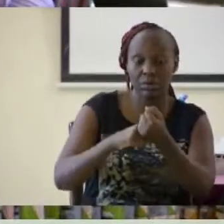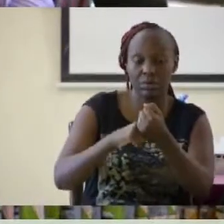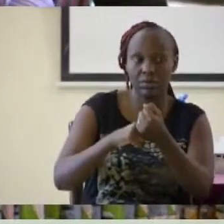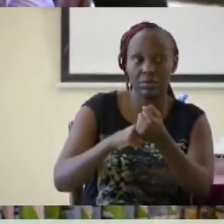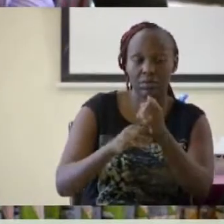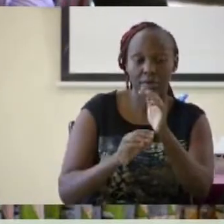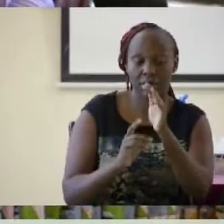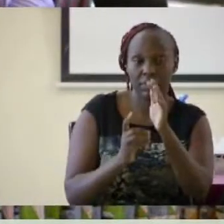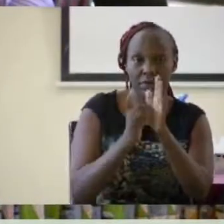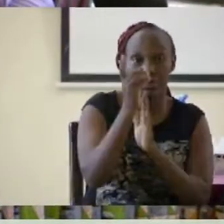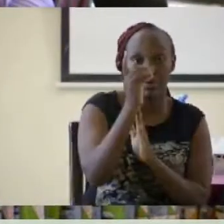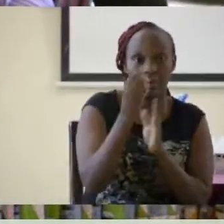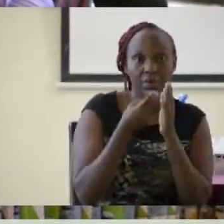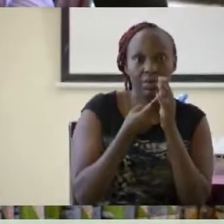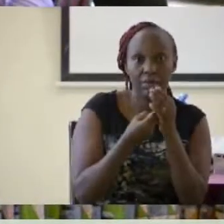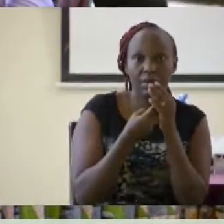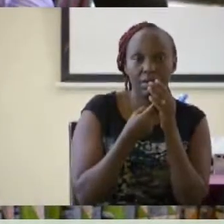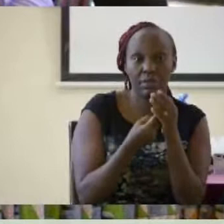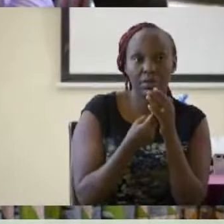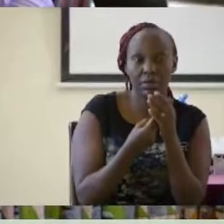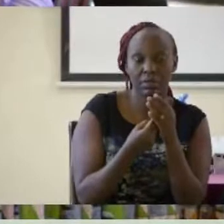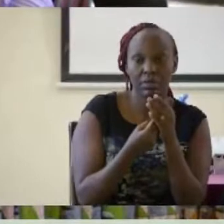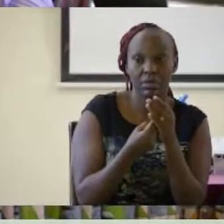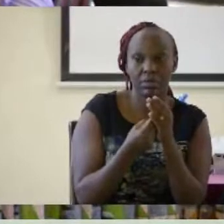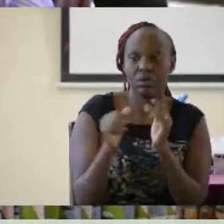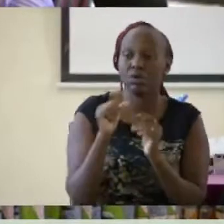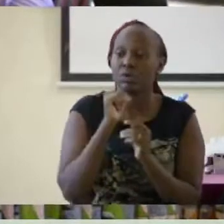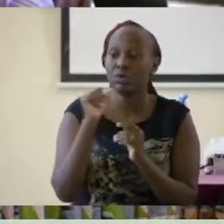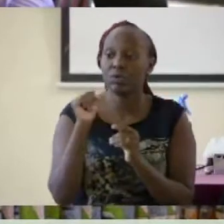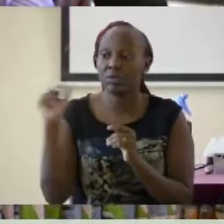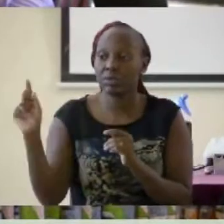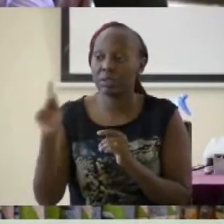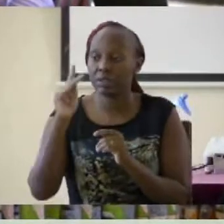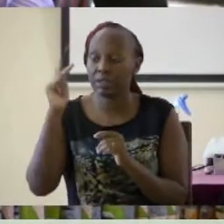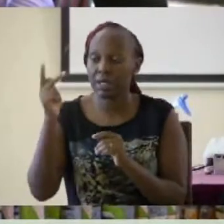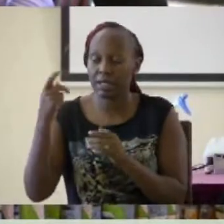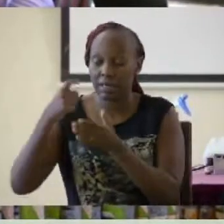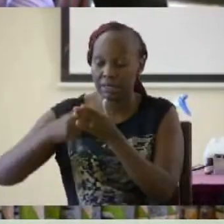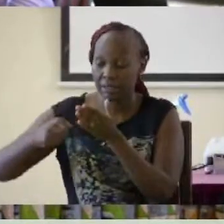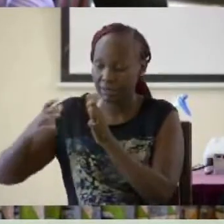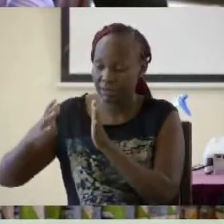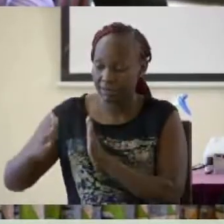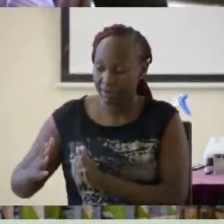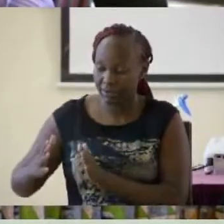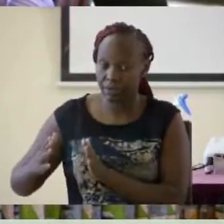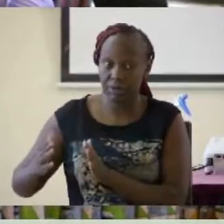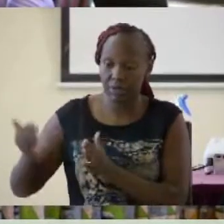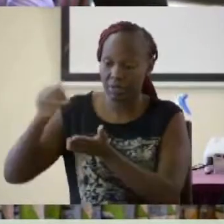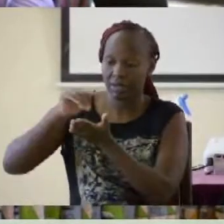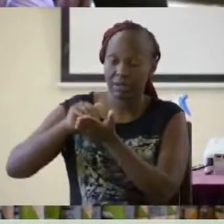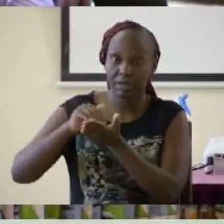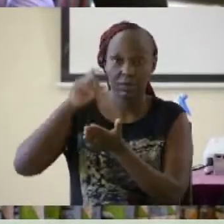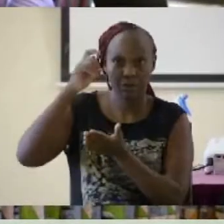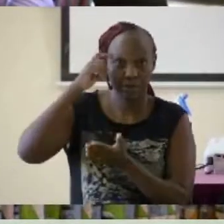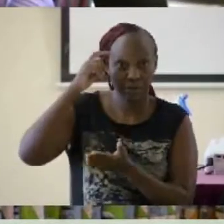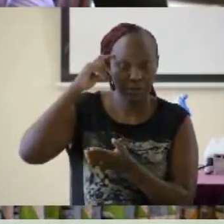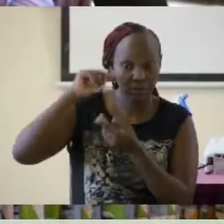development partners, not by the Kenyan taxpayer. So again, we need to think through